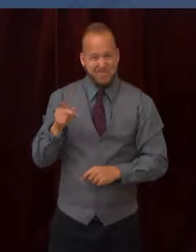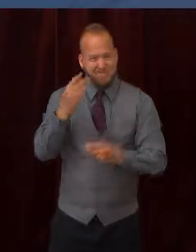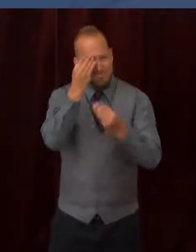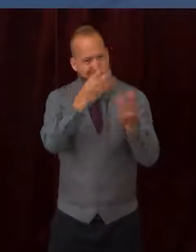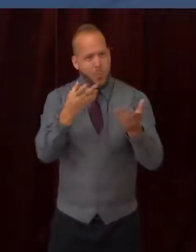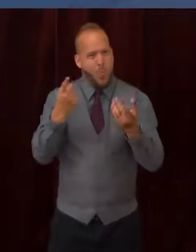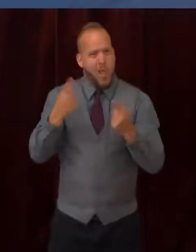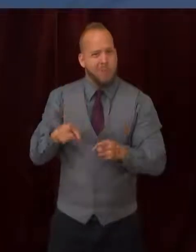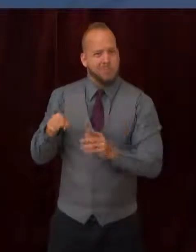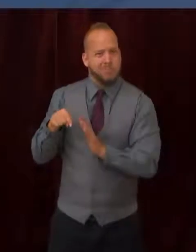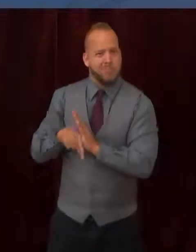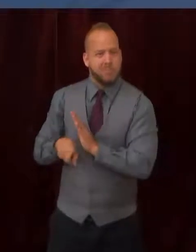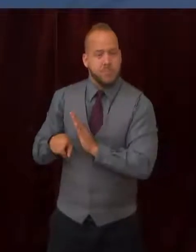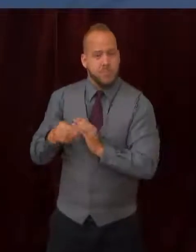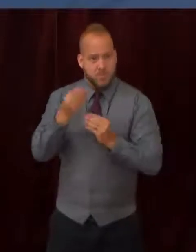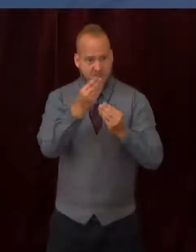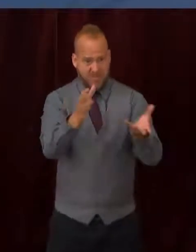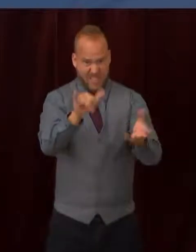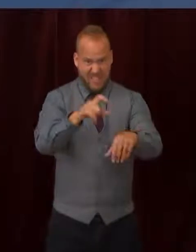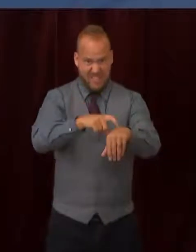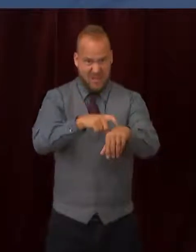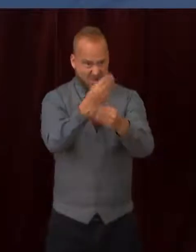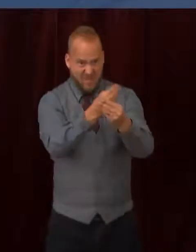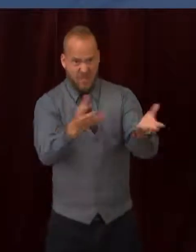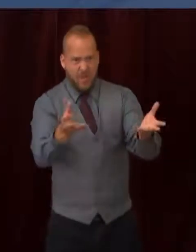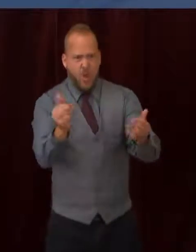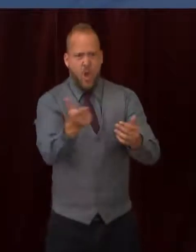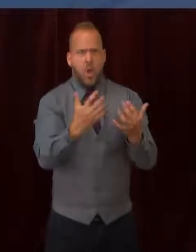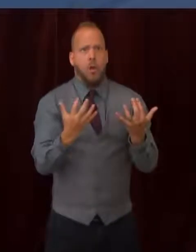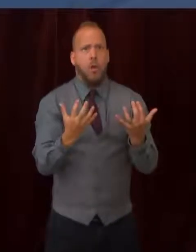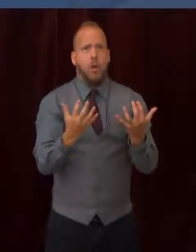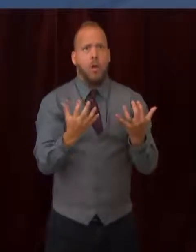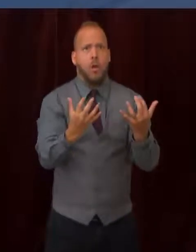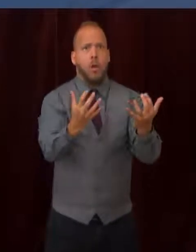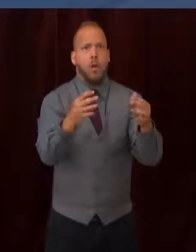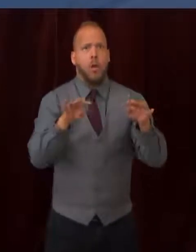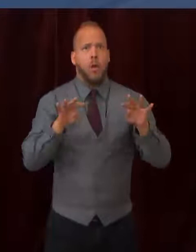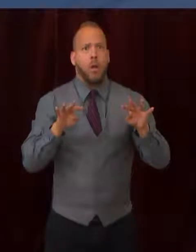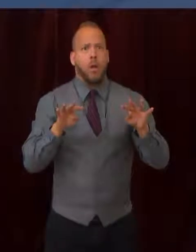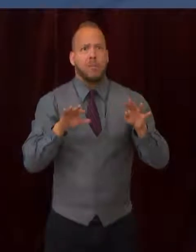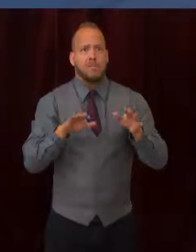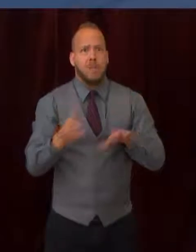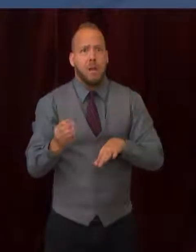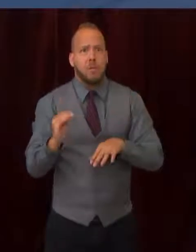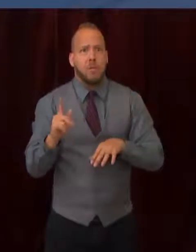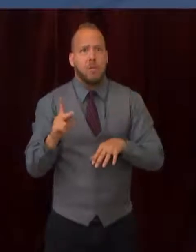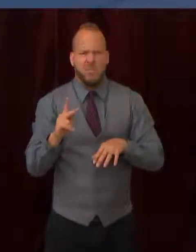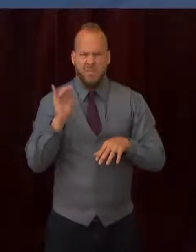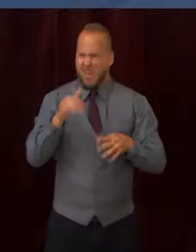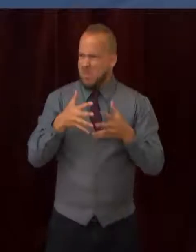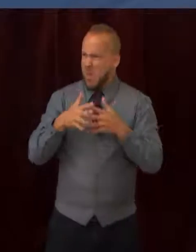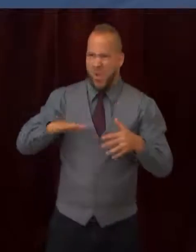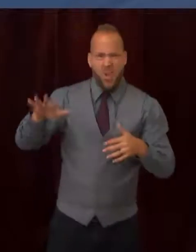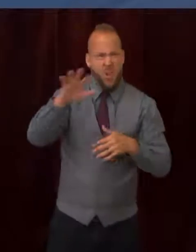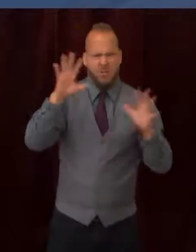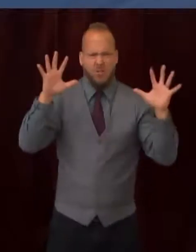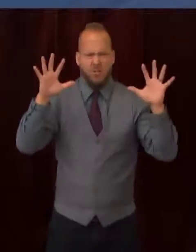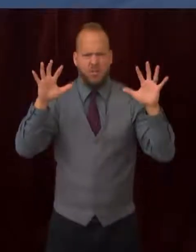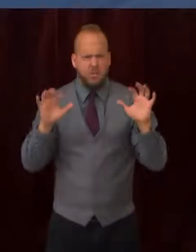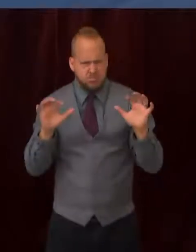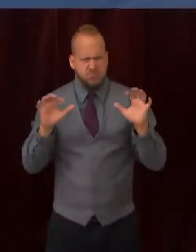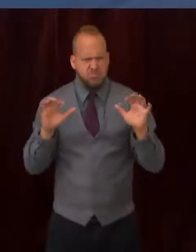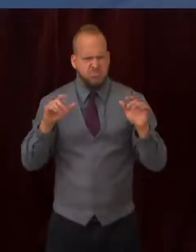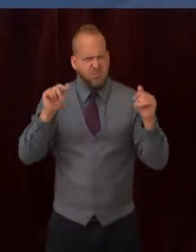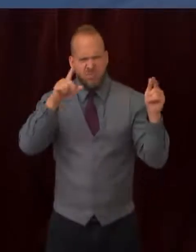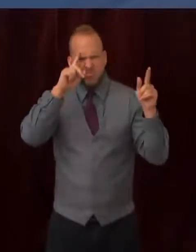that would have the most profound emotional response to all of us in the nation, particularly that audience. And I just want to share what he